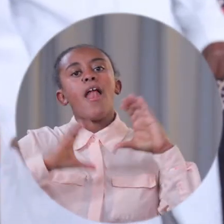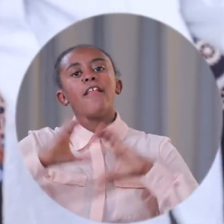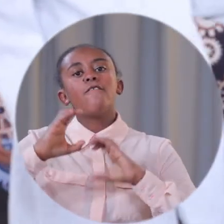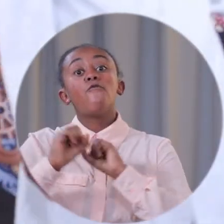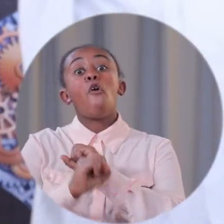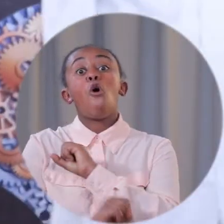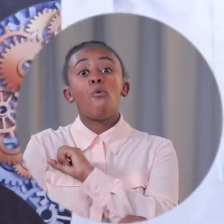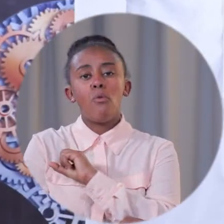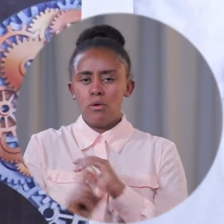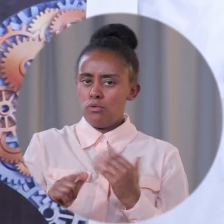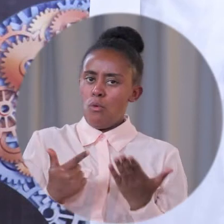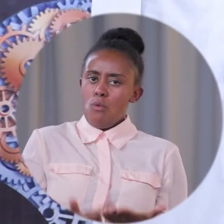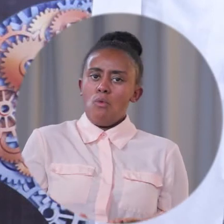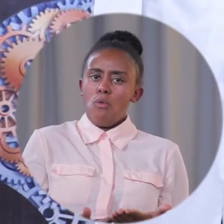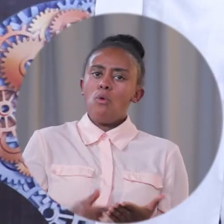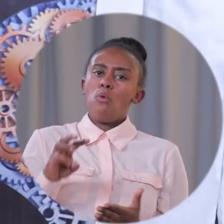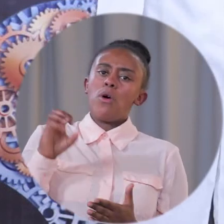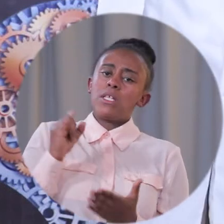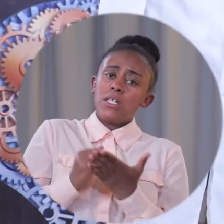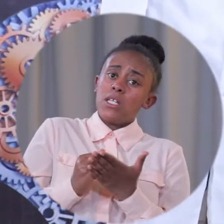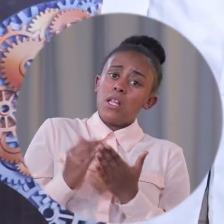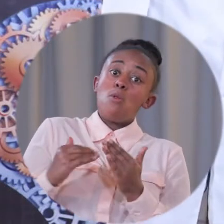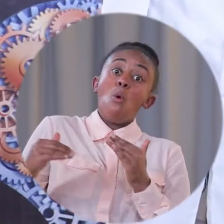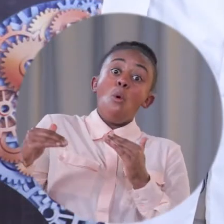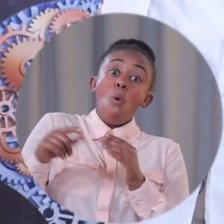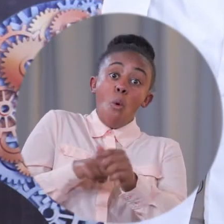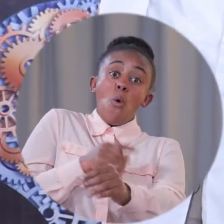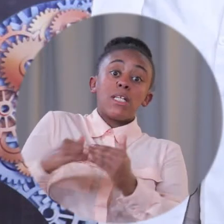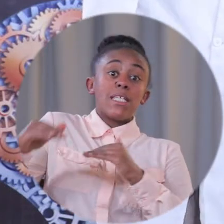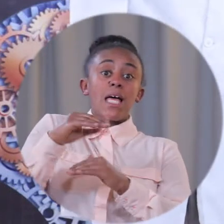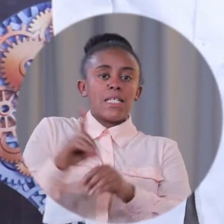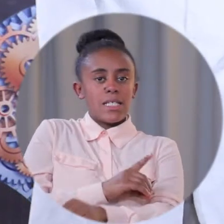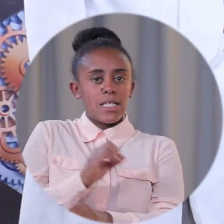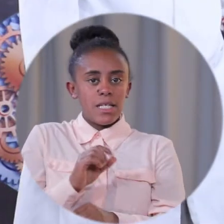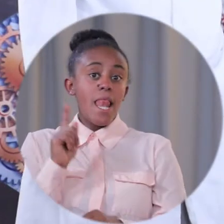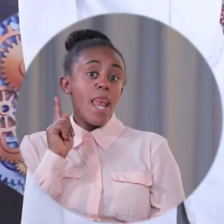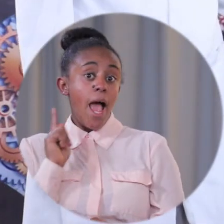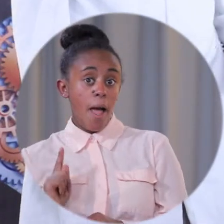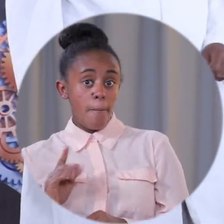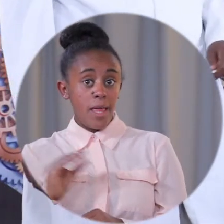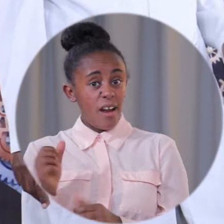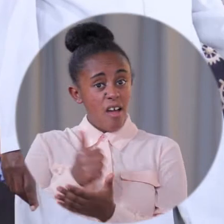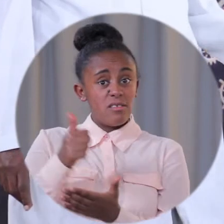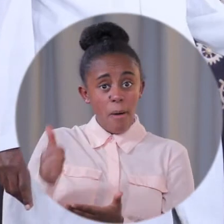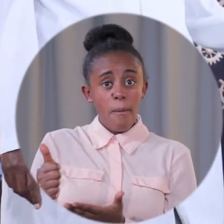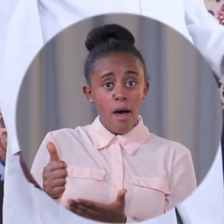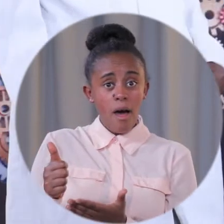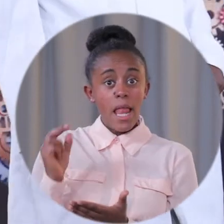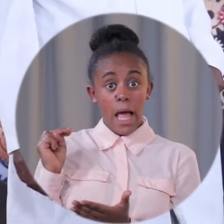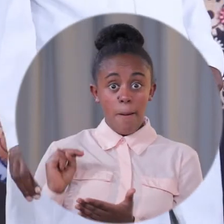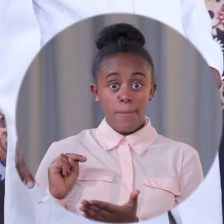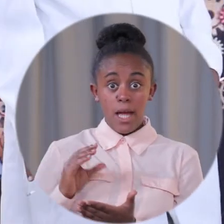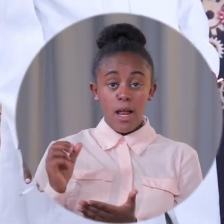form. So, was it longer than the distance between Nakkant and Addis Ababa?